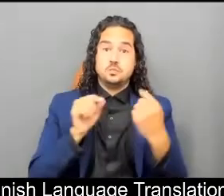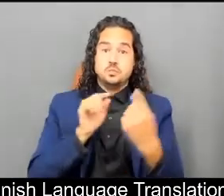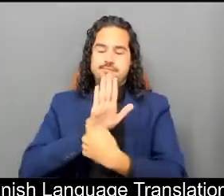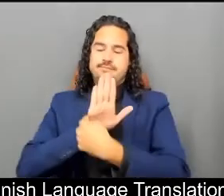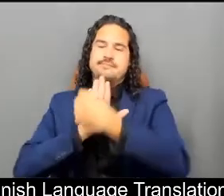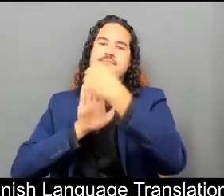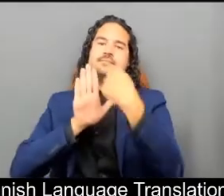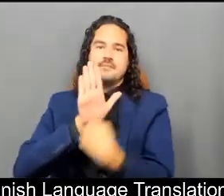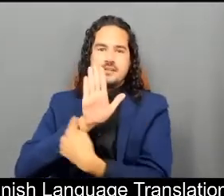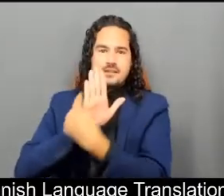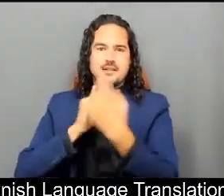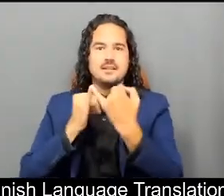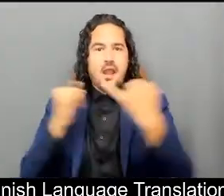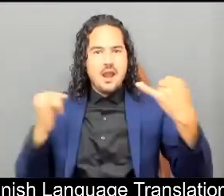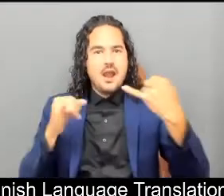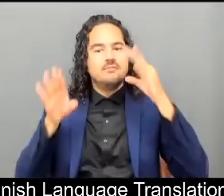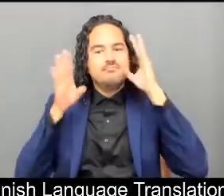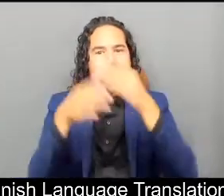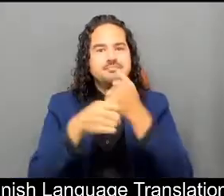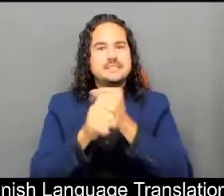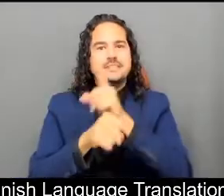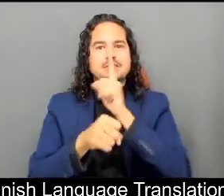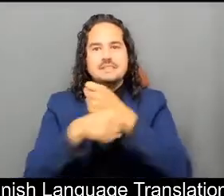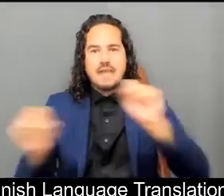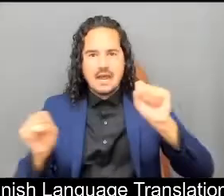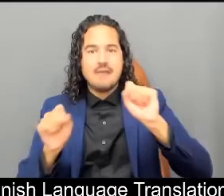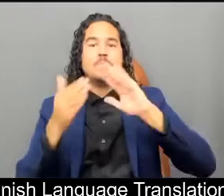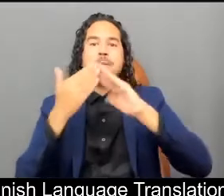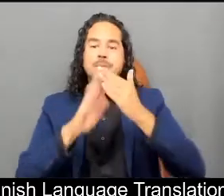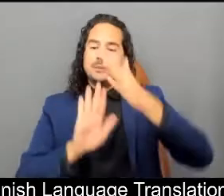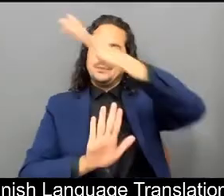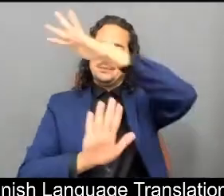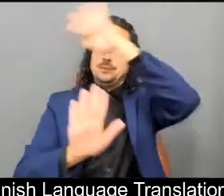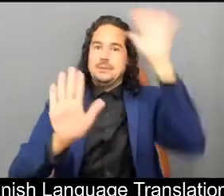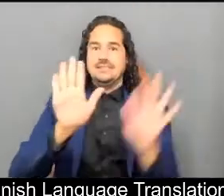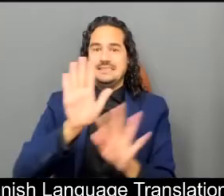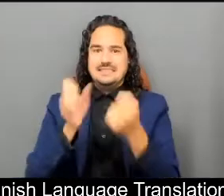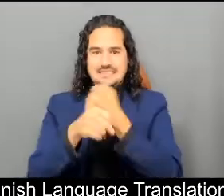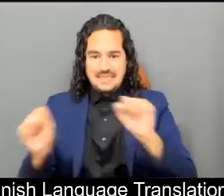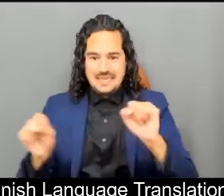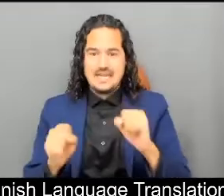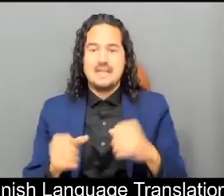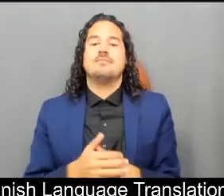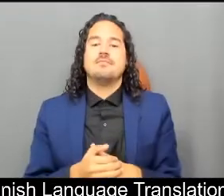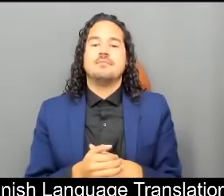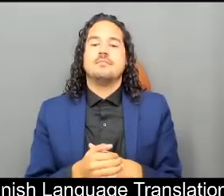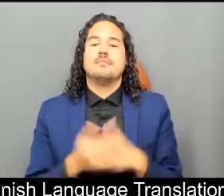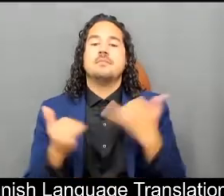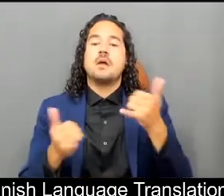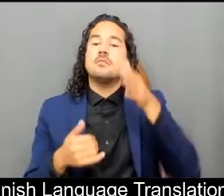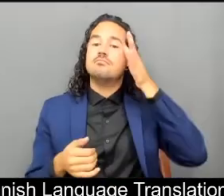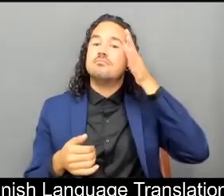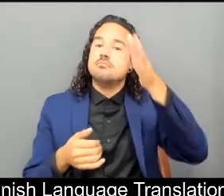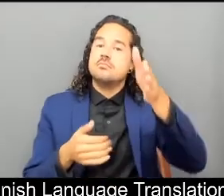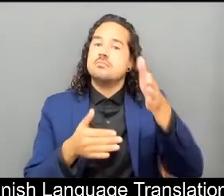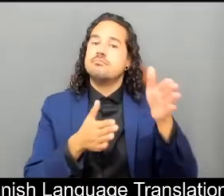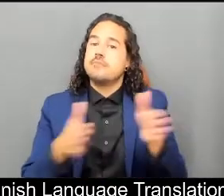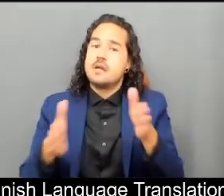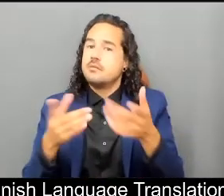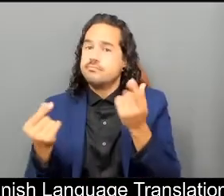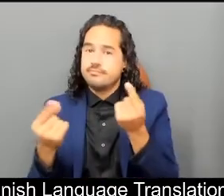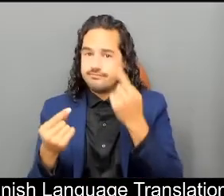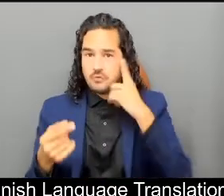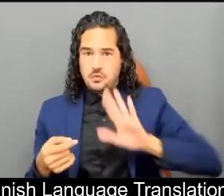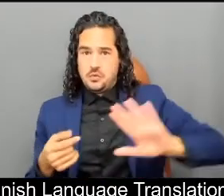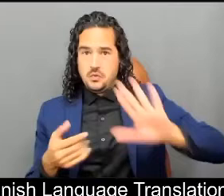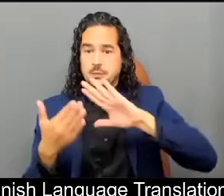Future plans for hazard mitigation in the communities. As we all know, we brought forward to our voters